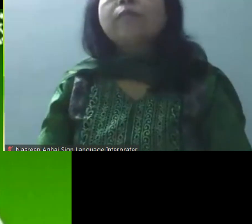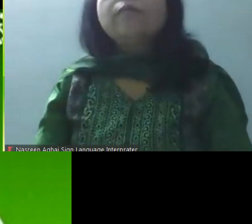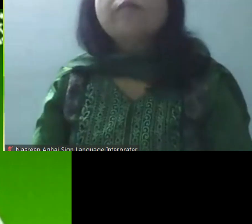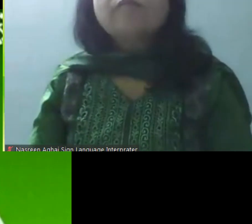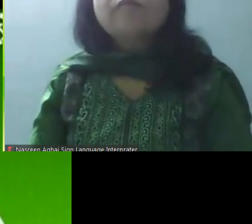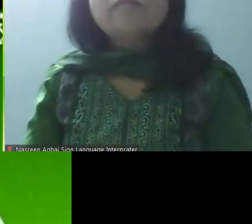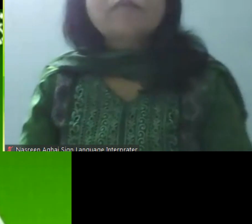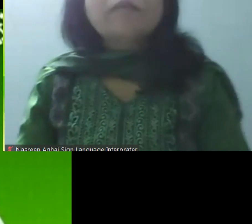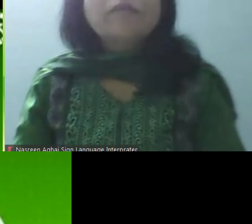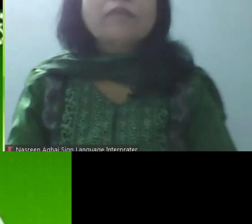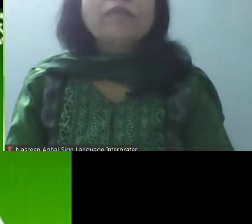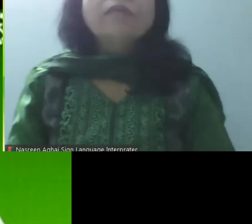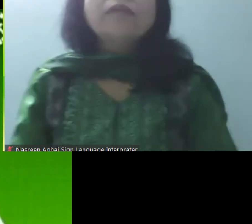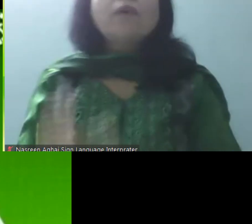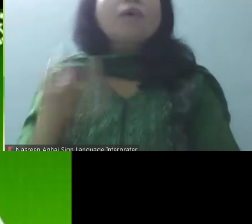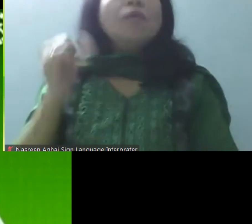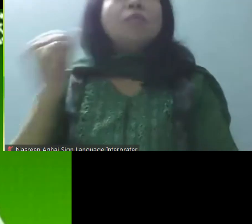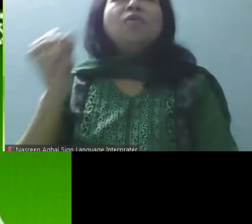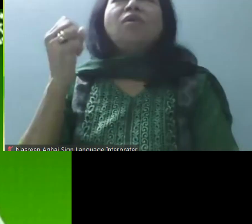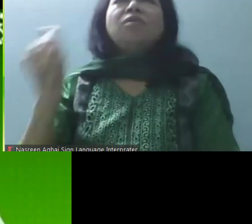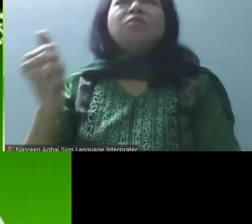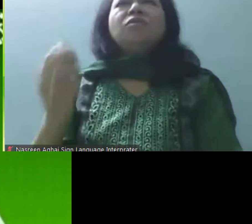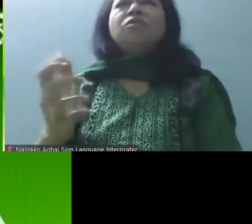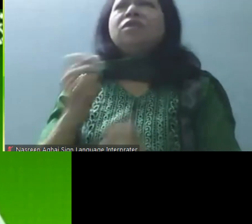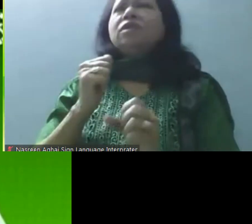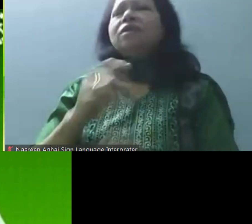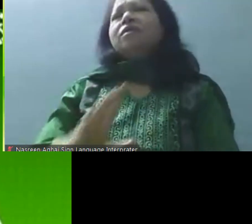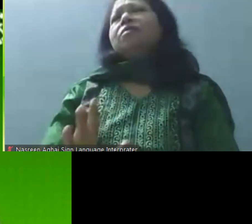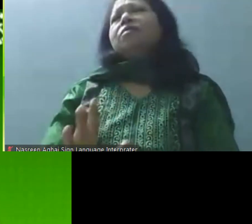been harder and harder, okay?